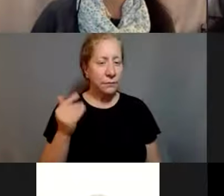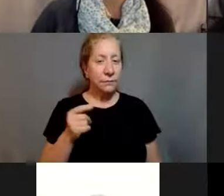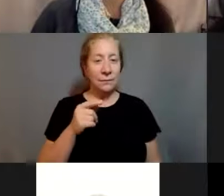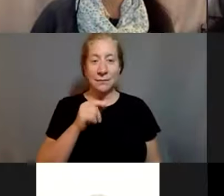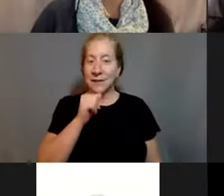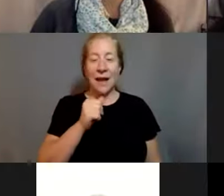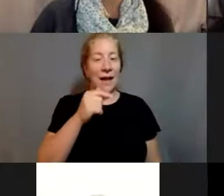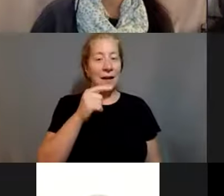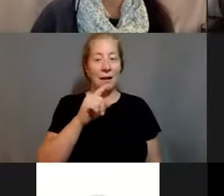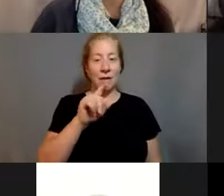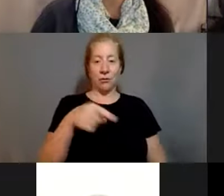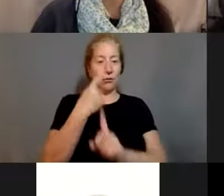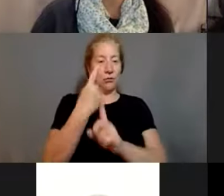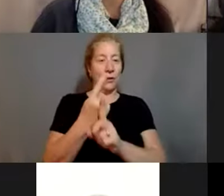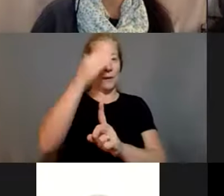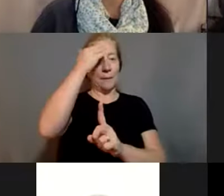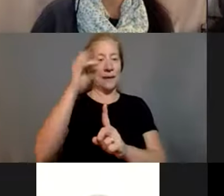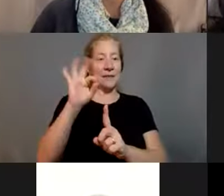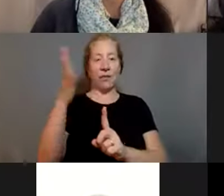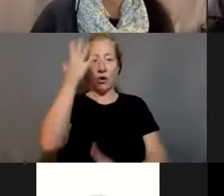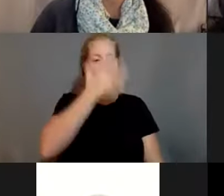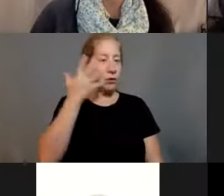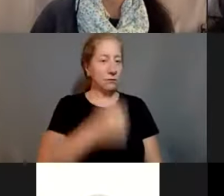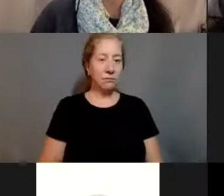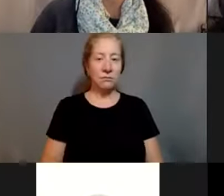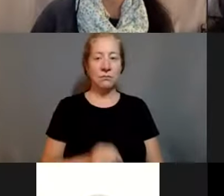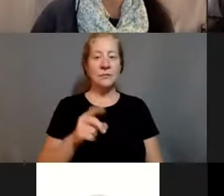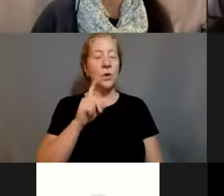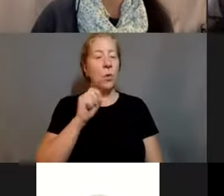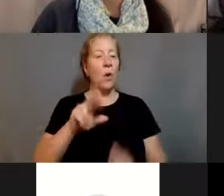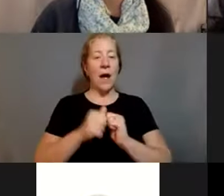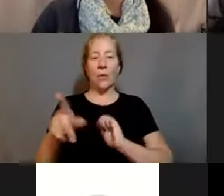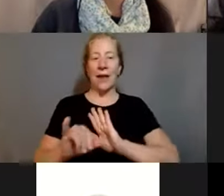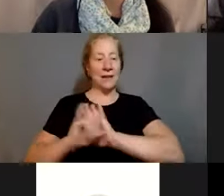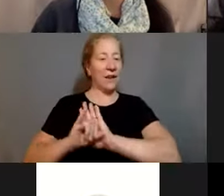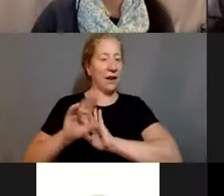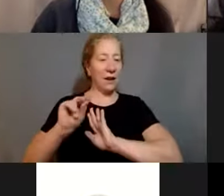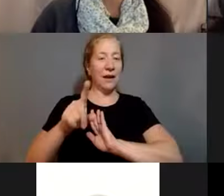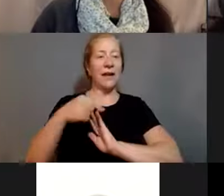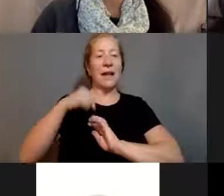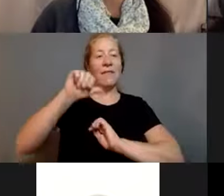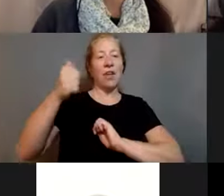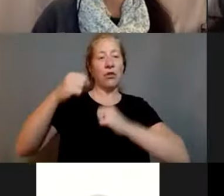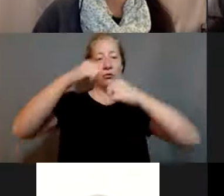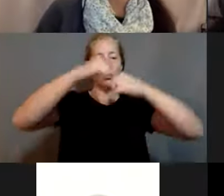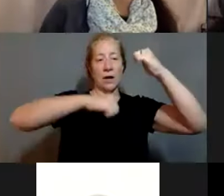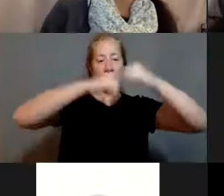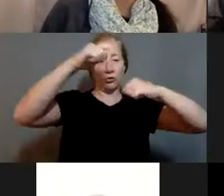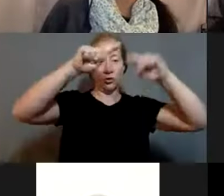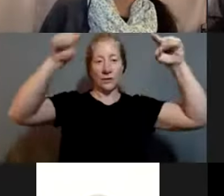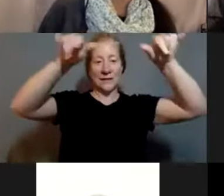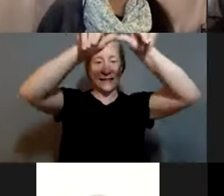not solely because of the way someone looks or how they identify. There are other structures in place that make